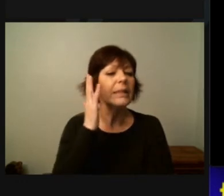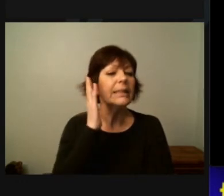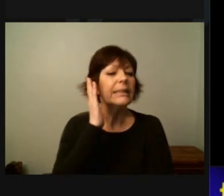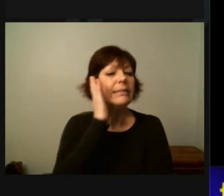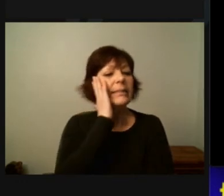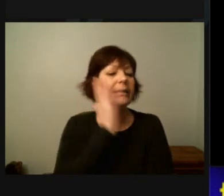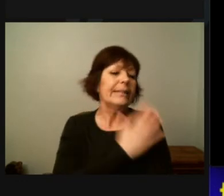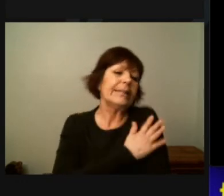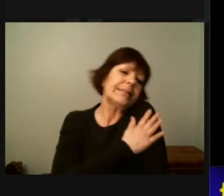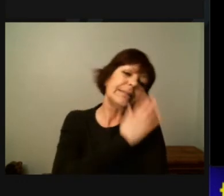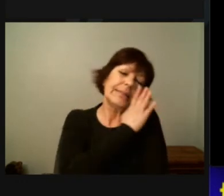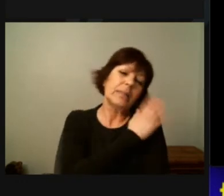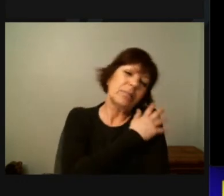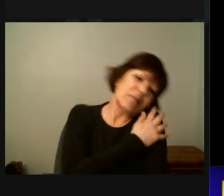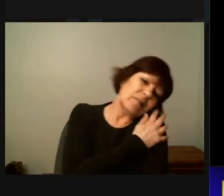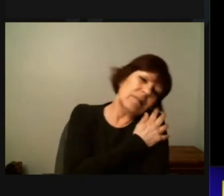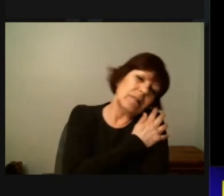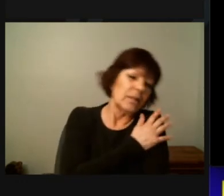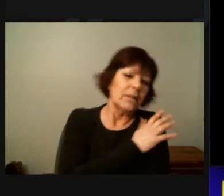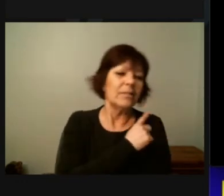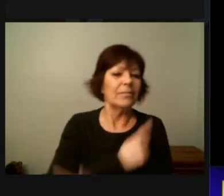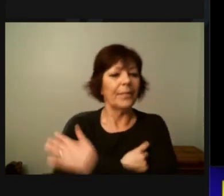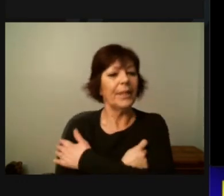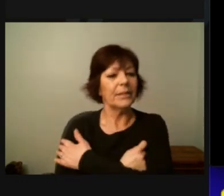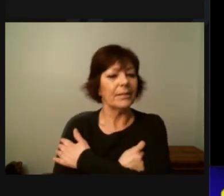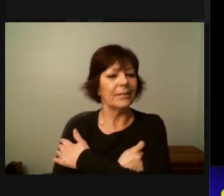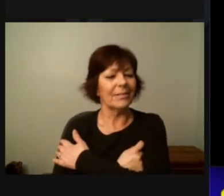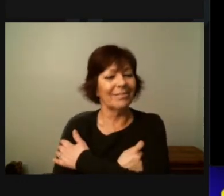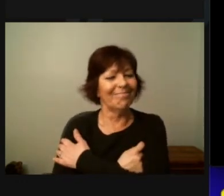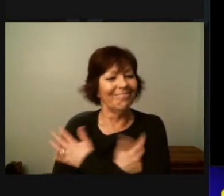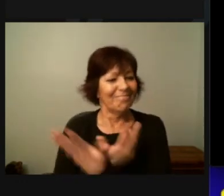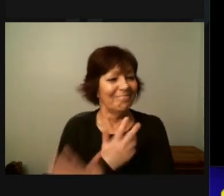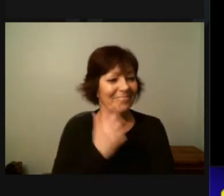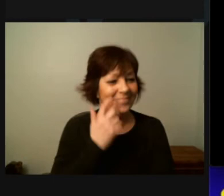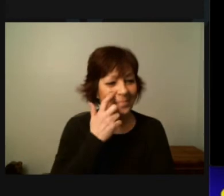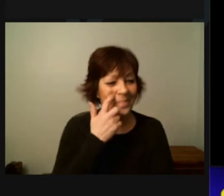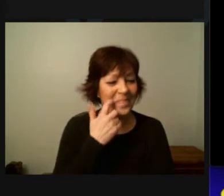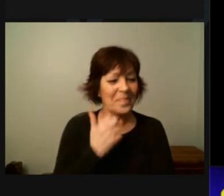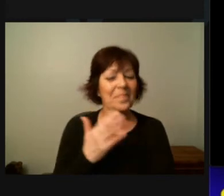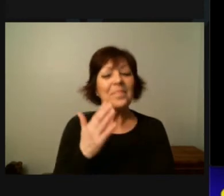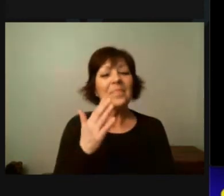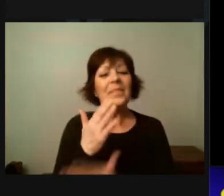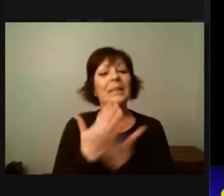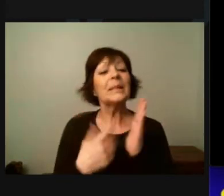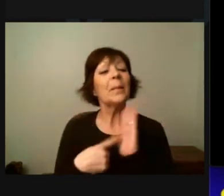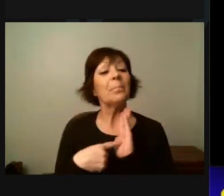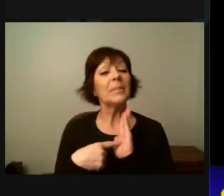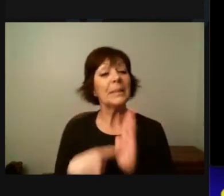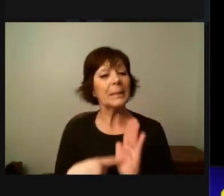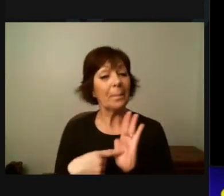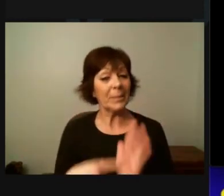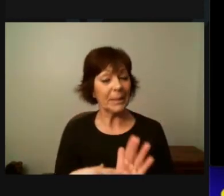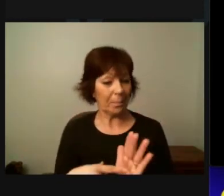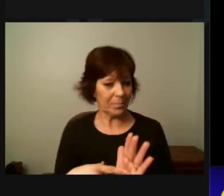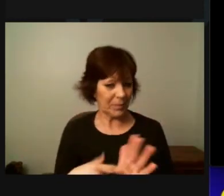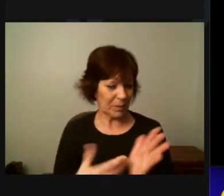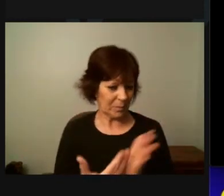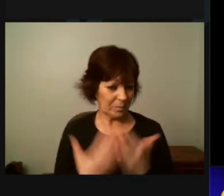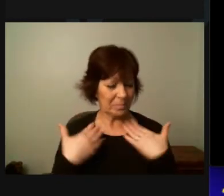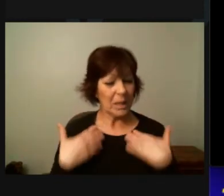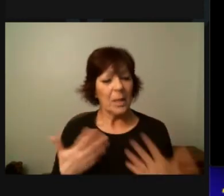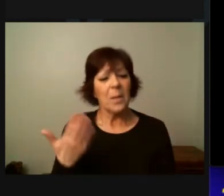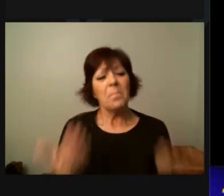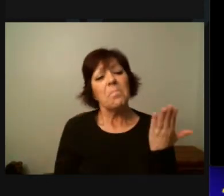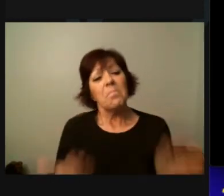maybe that's not the arm you want to get the vaccine in. Okay, some of the signs and symptoms throughout the rest of your body, you